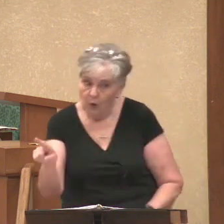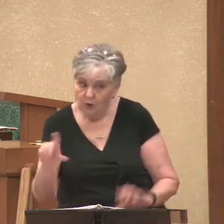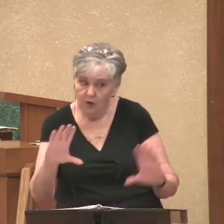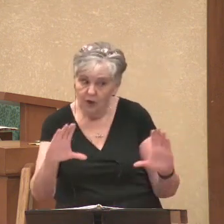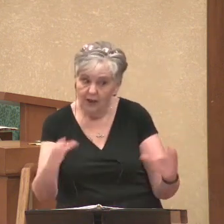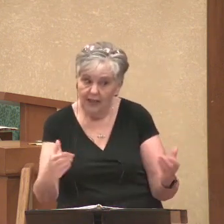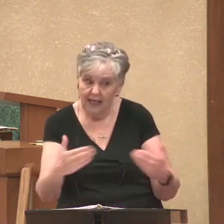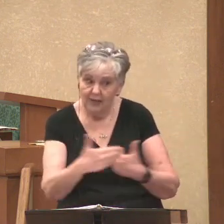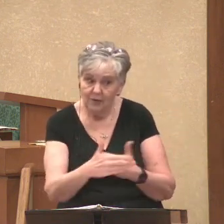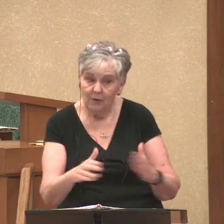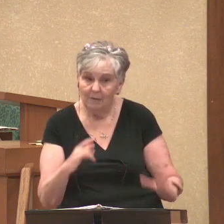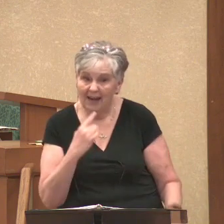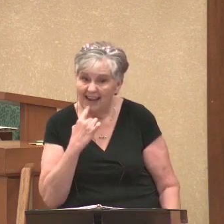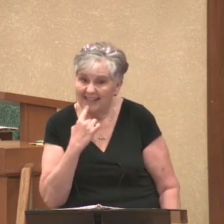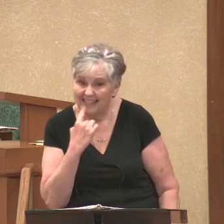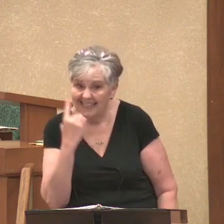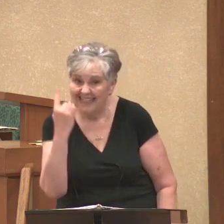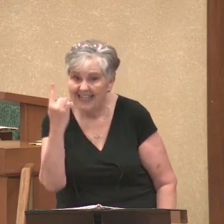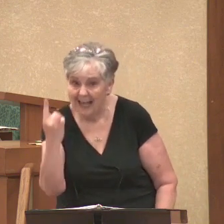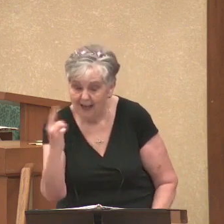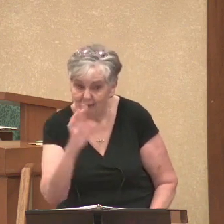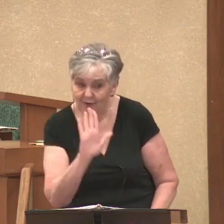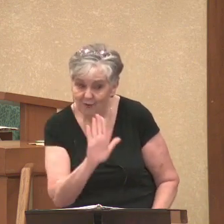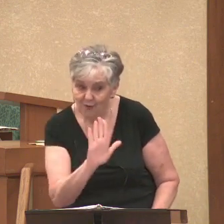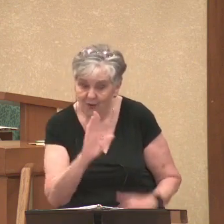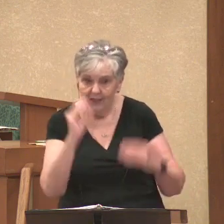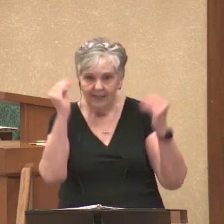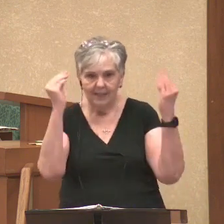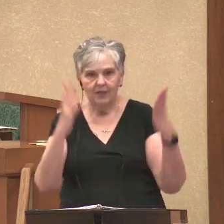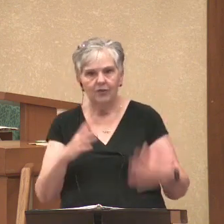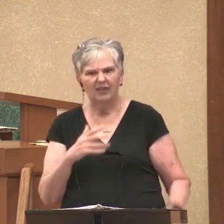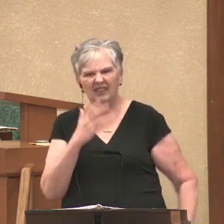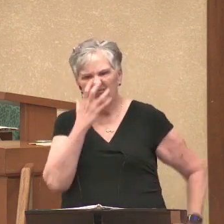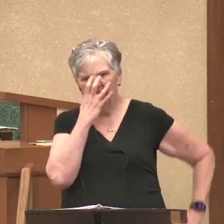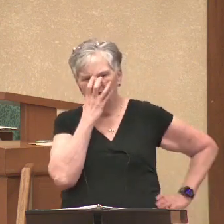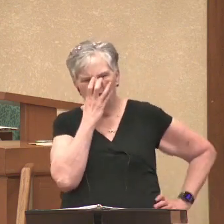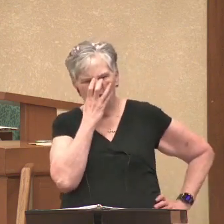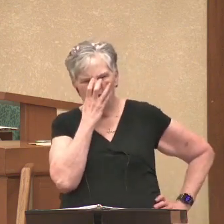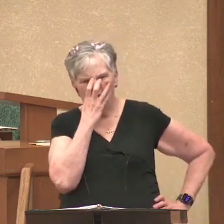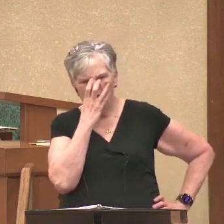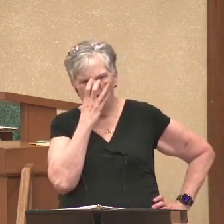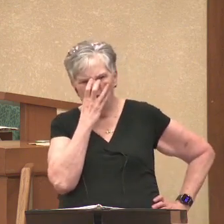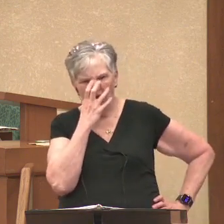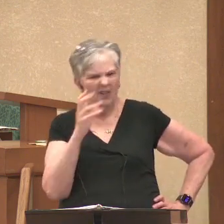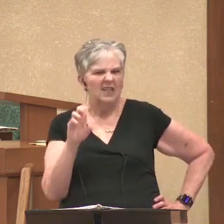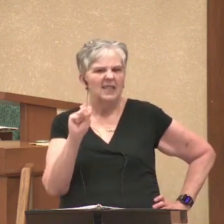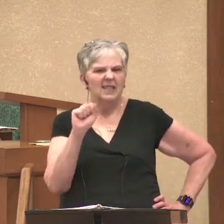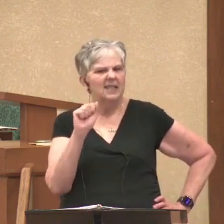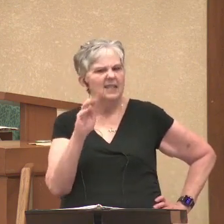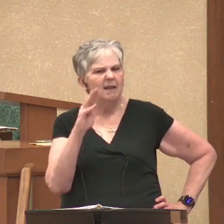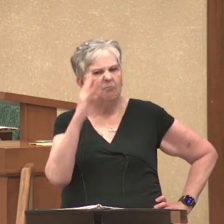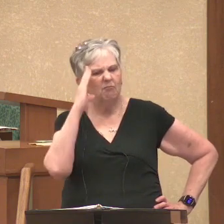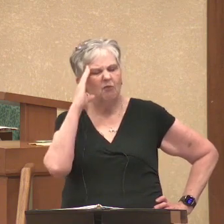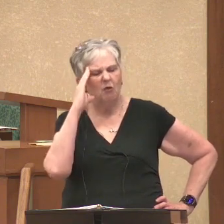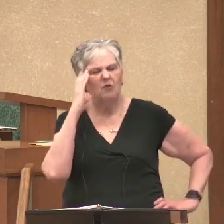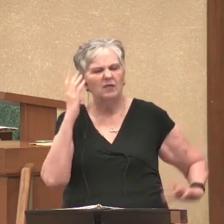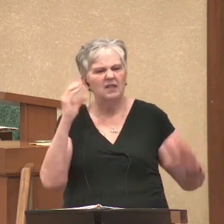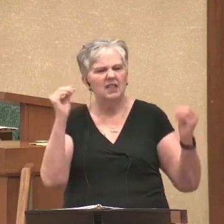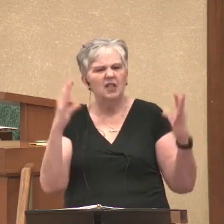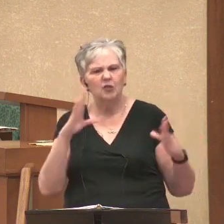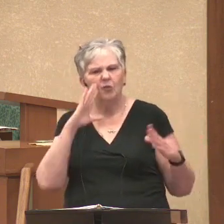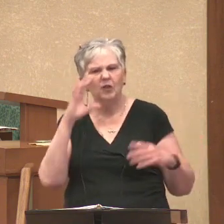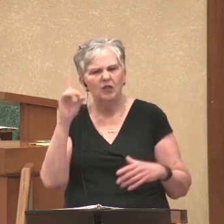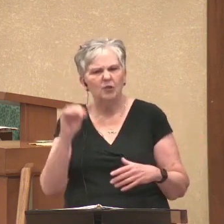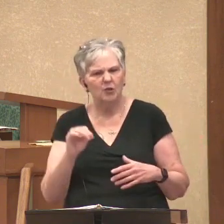and tell your teacher." Oh no, Sam knows what the teacher will do, because when the kids